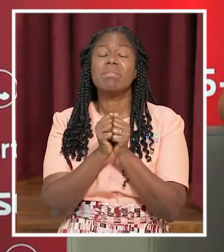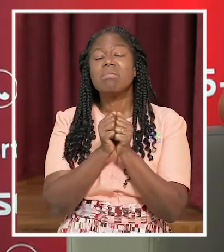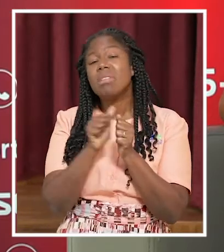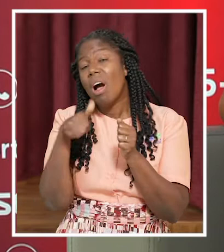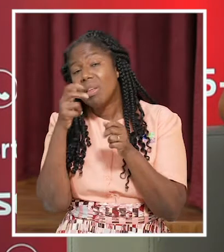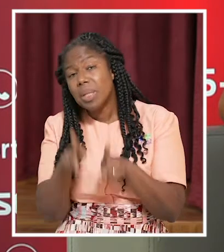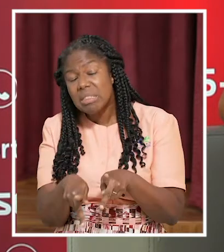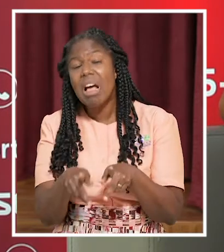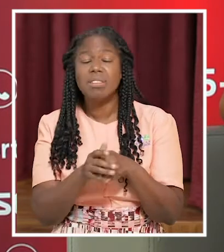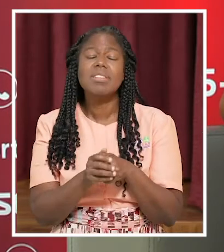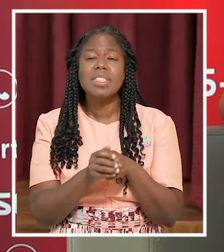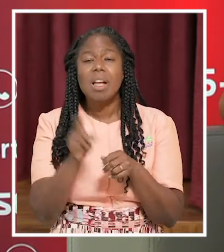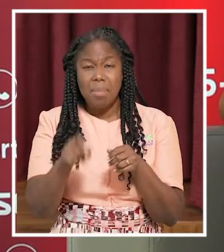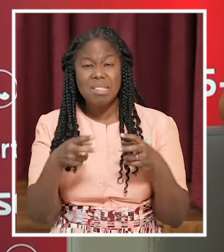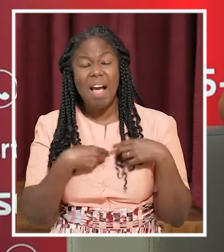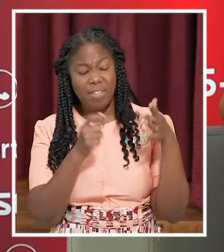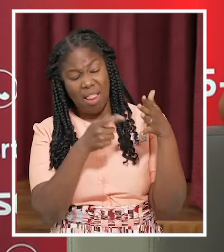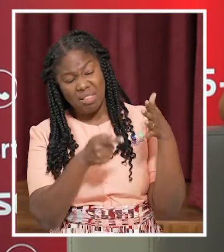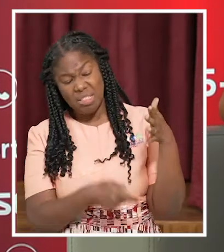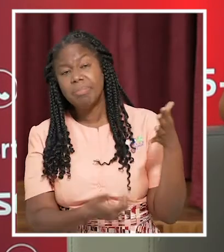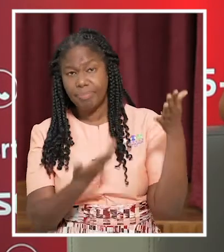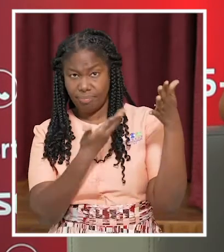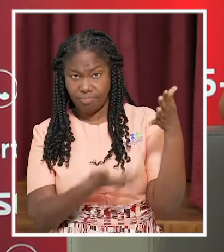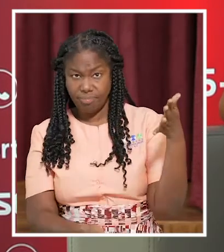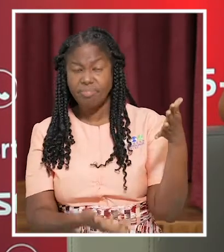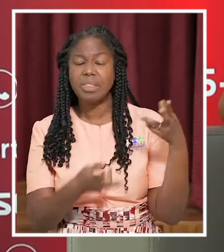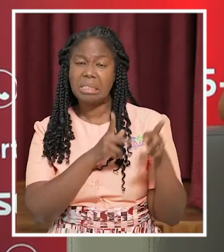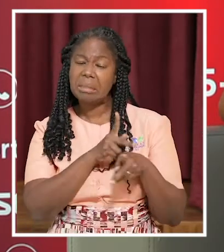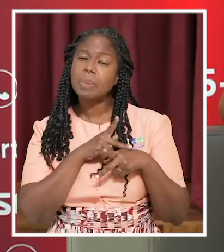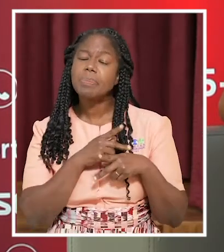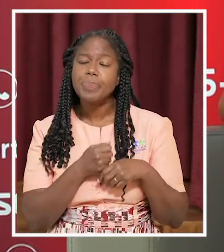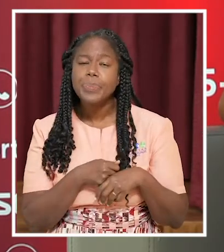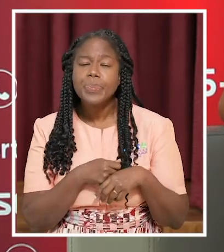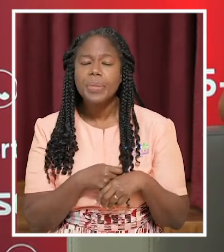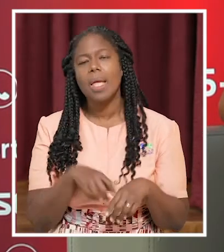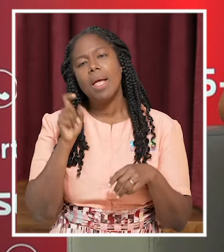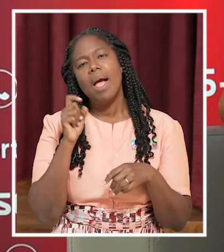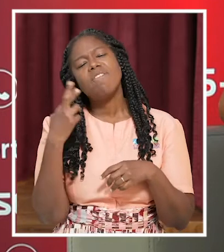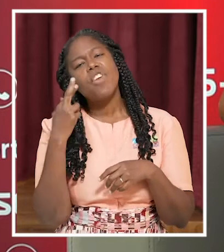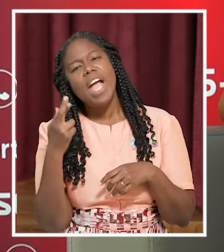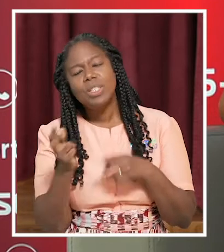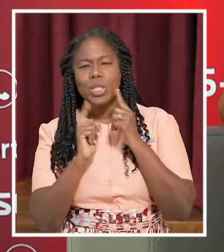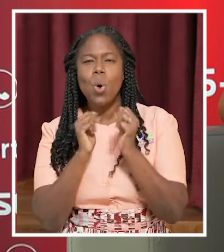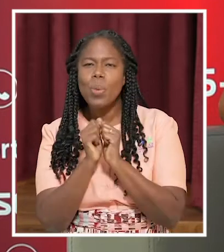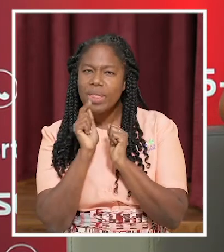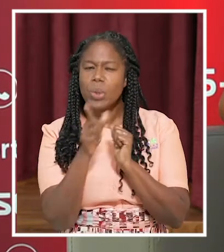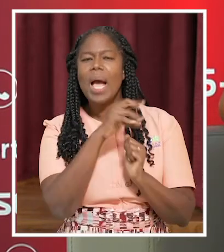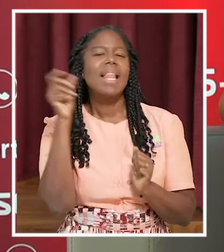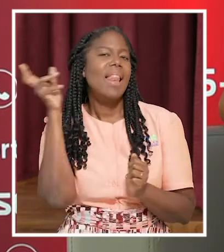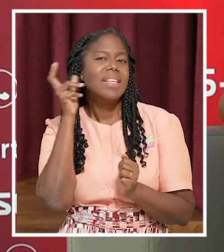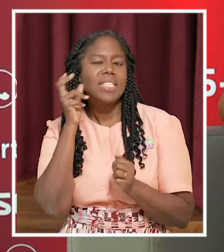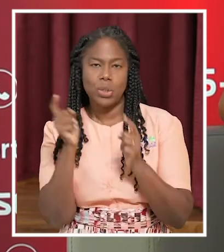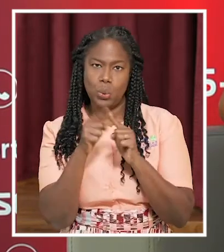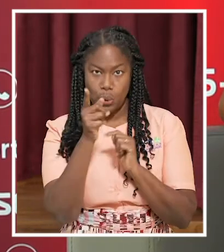800 numbers, or as I said, is it places from your workplace? Is it friends who can speak to you and listen to you? So would